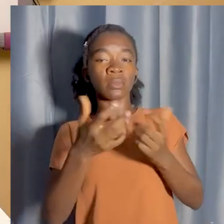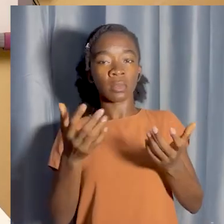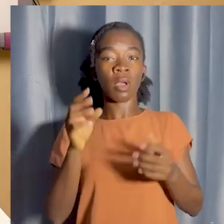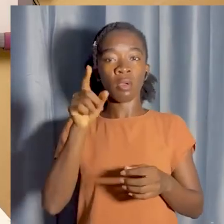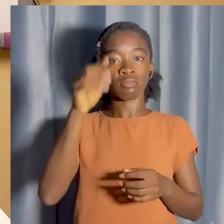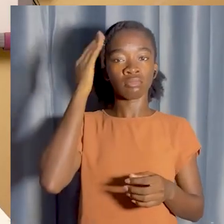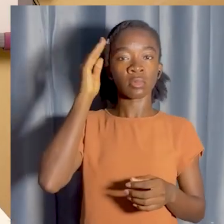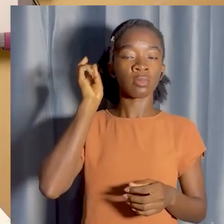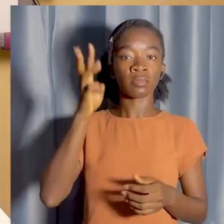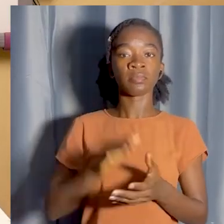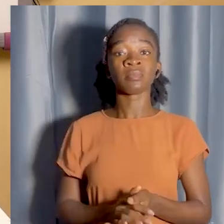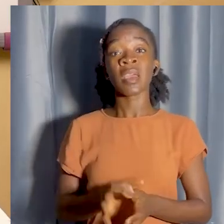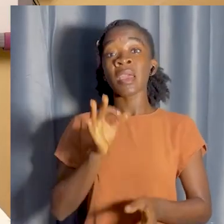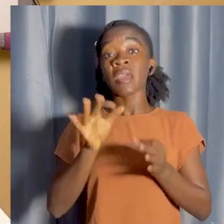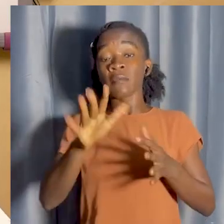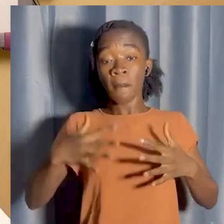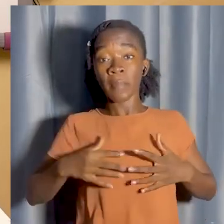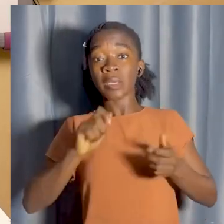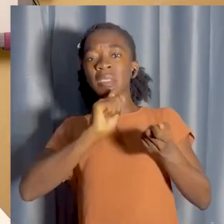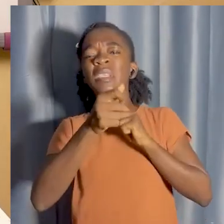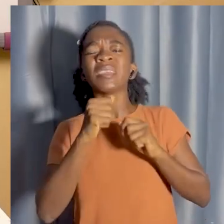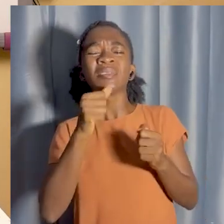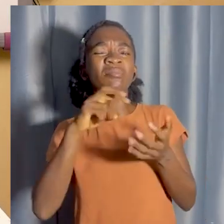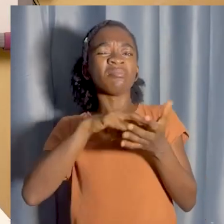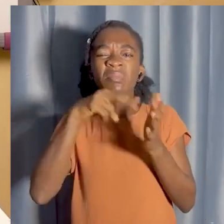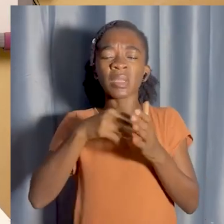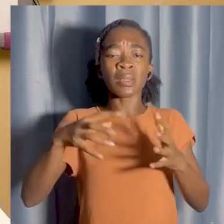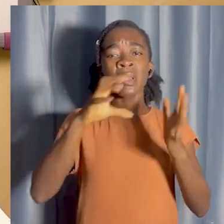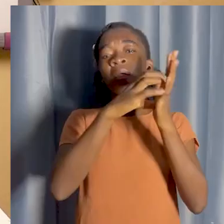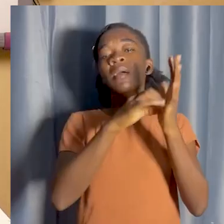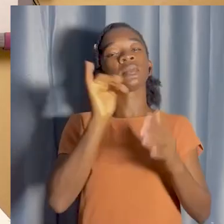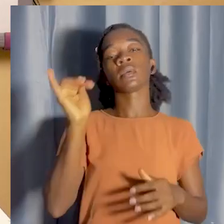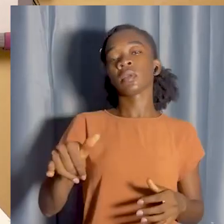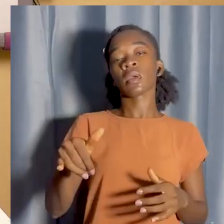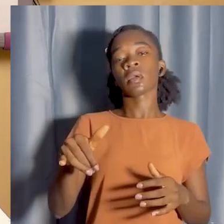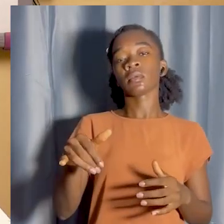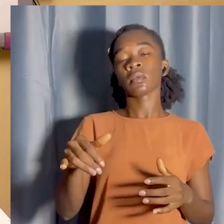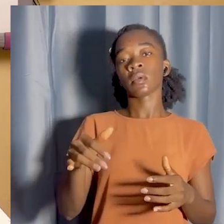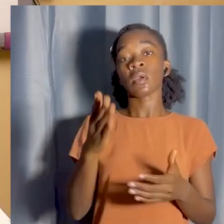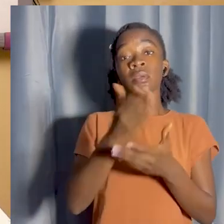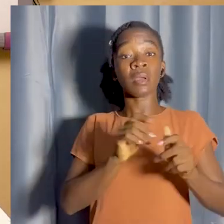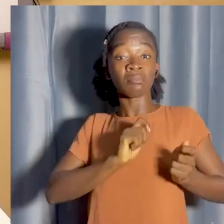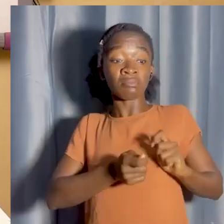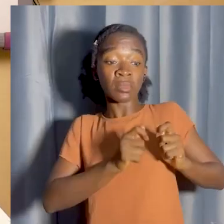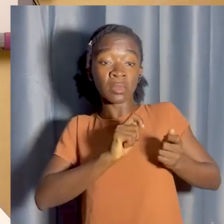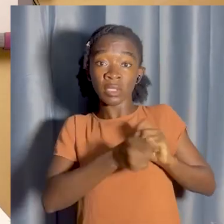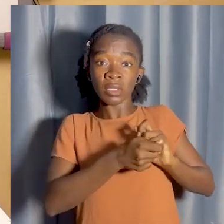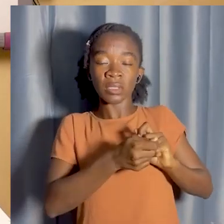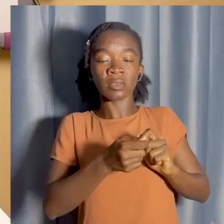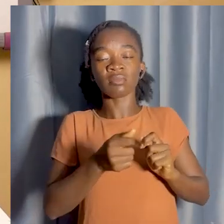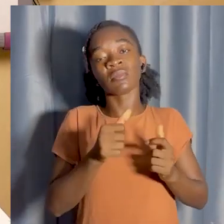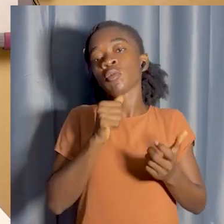not mean it is cancer. There are so many changes that are not cancerous. So all the changes that cancer can cause,